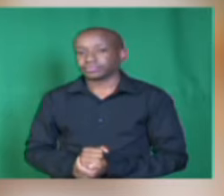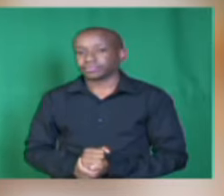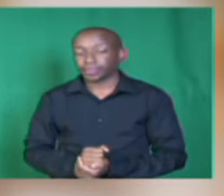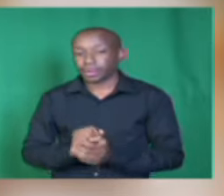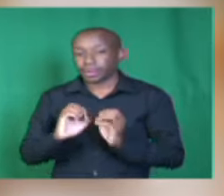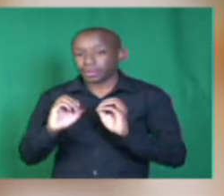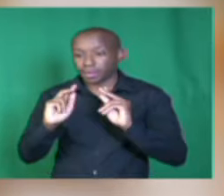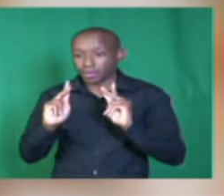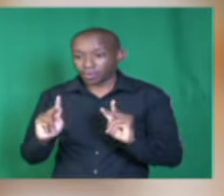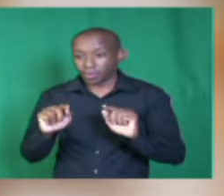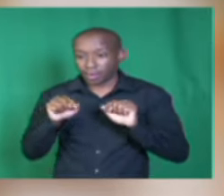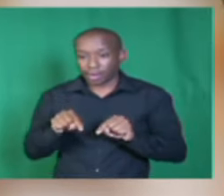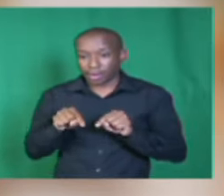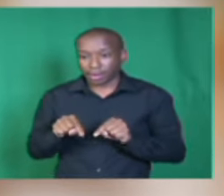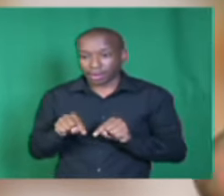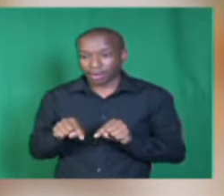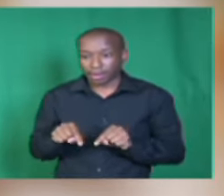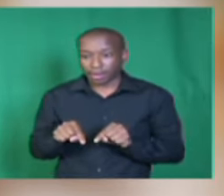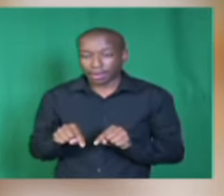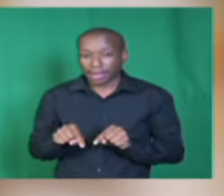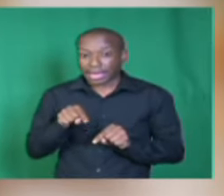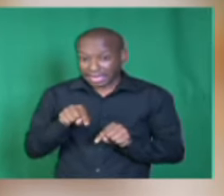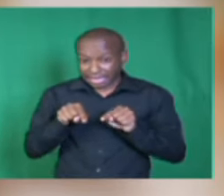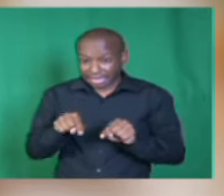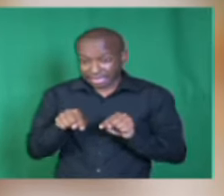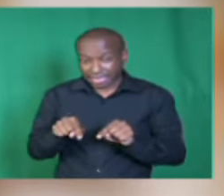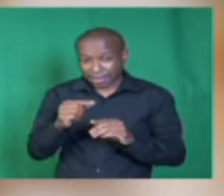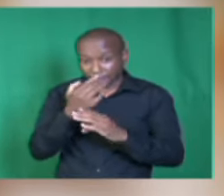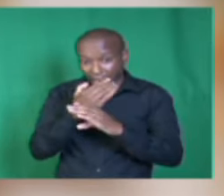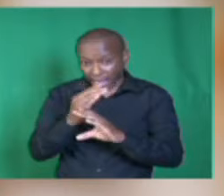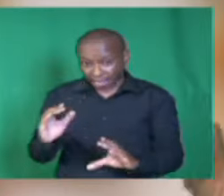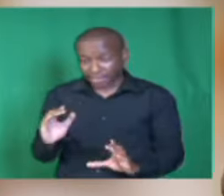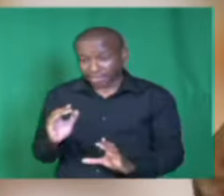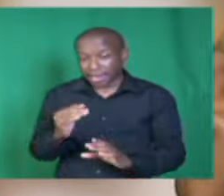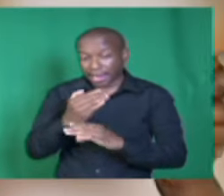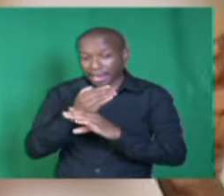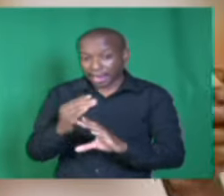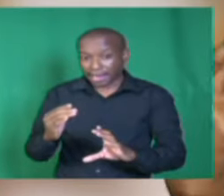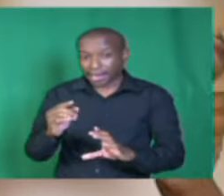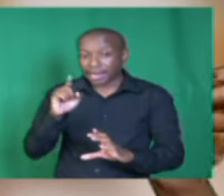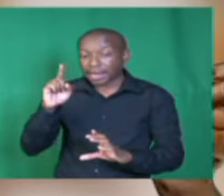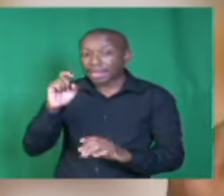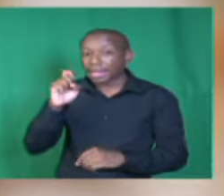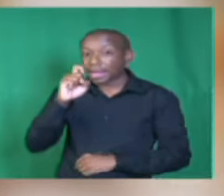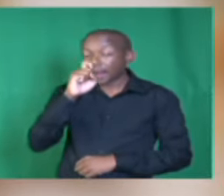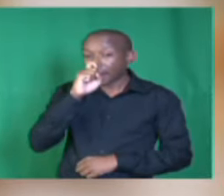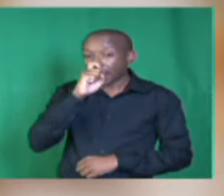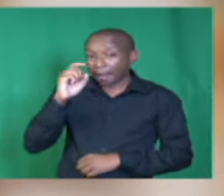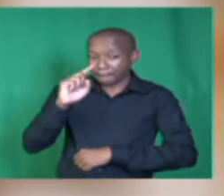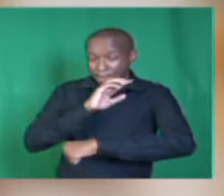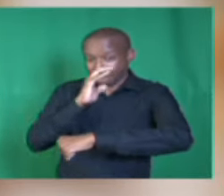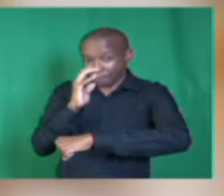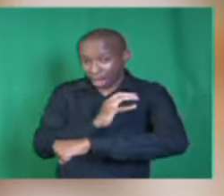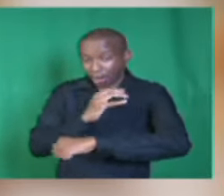Okay, just like I said, these are the countries that the superpowers,